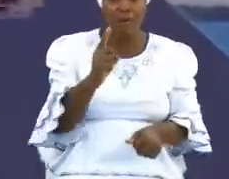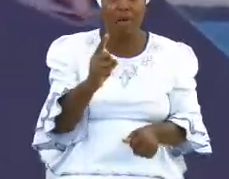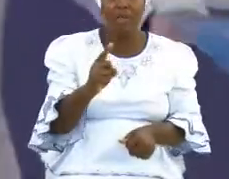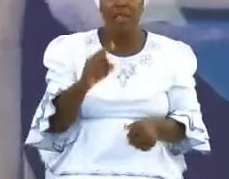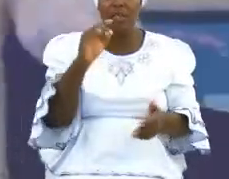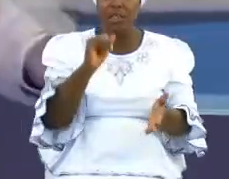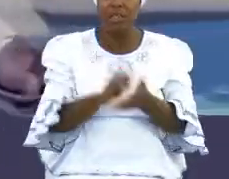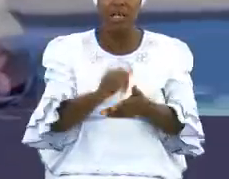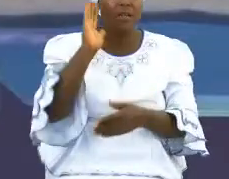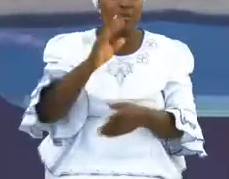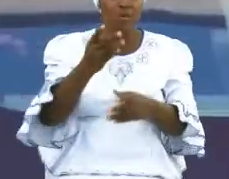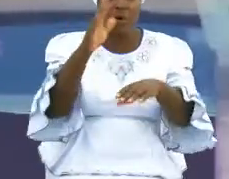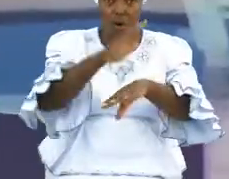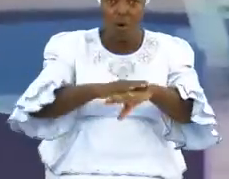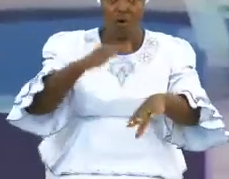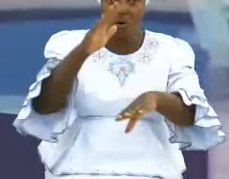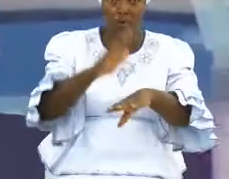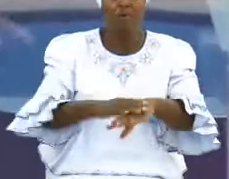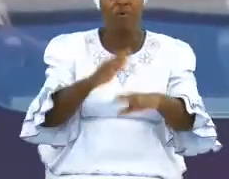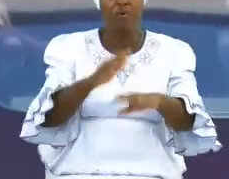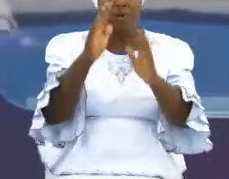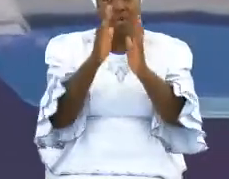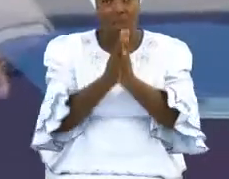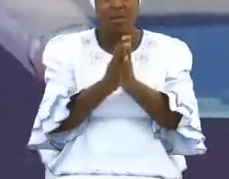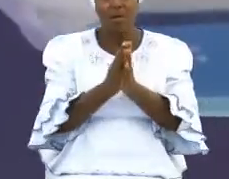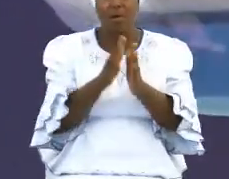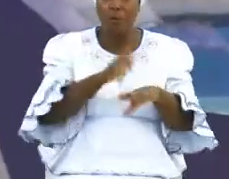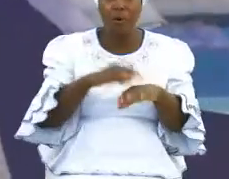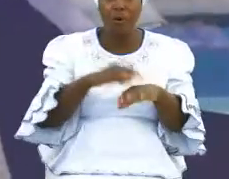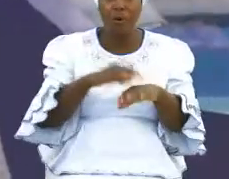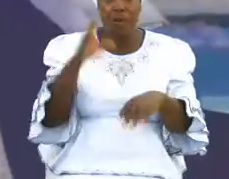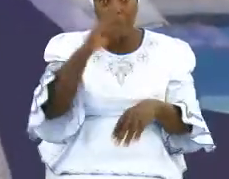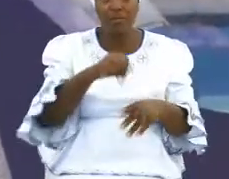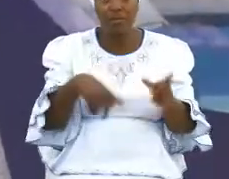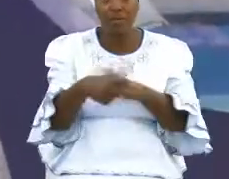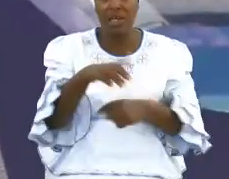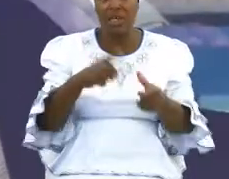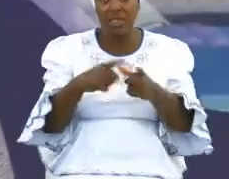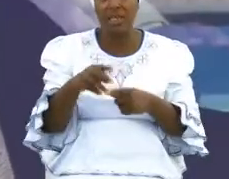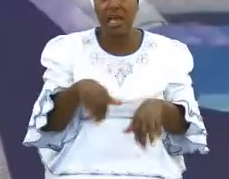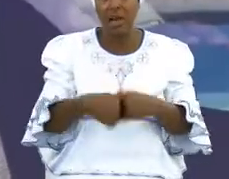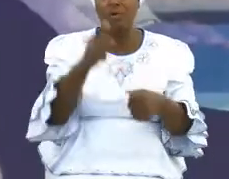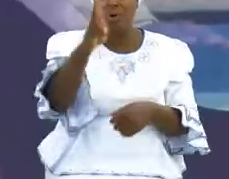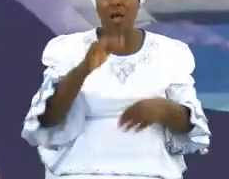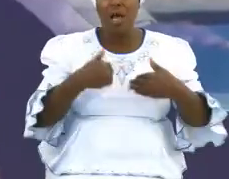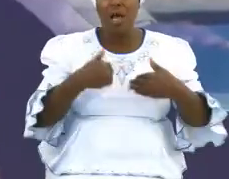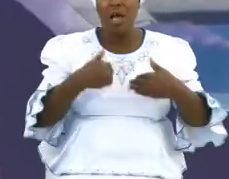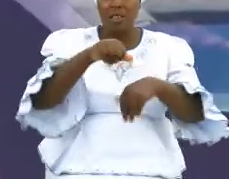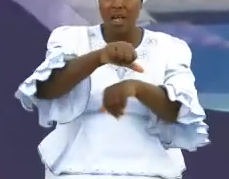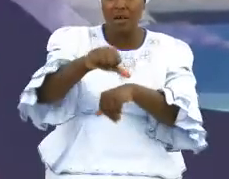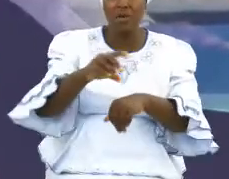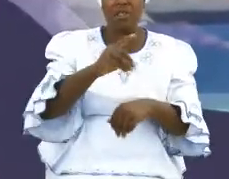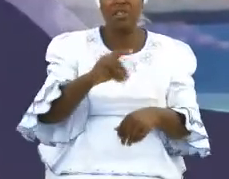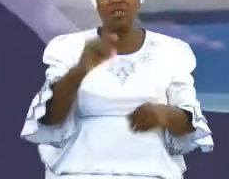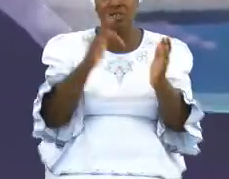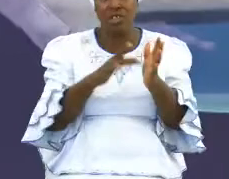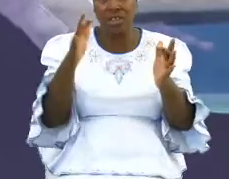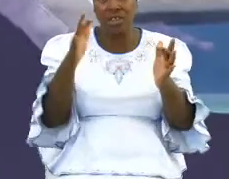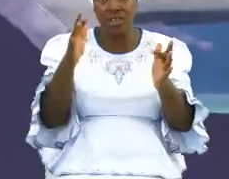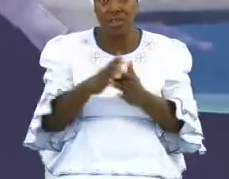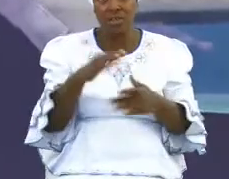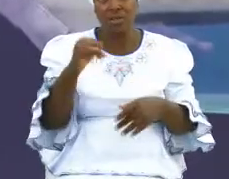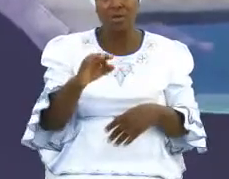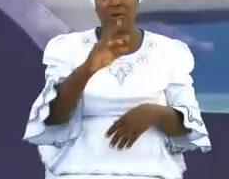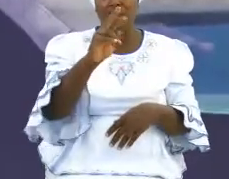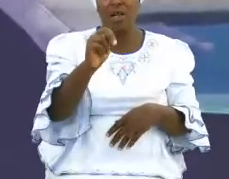call upon him. And now God has anointed Jesus of Nazareth of